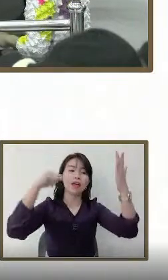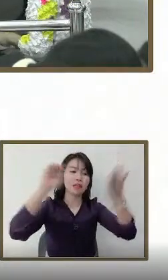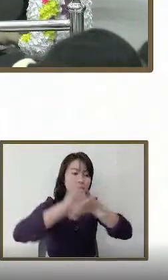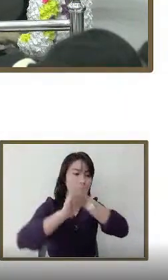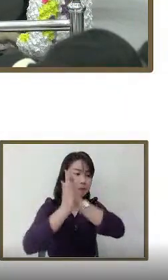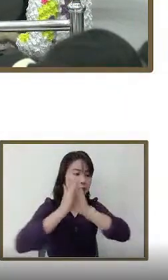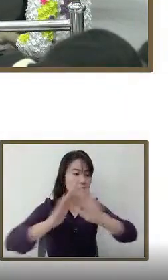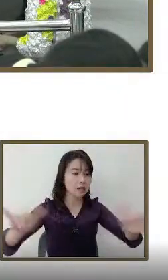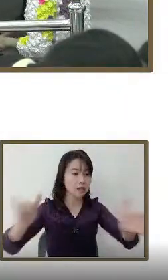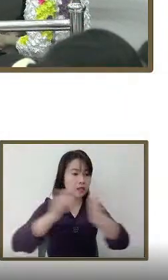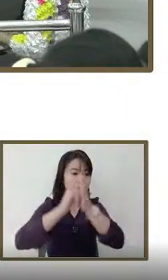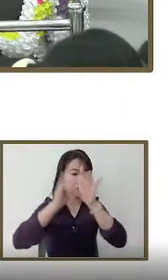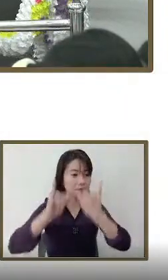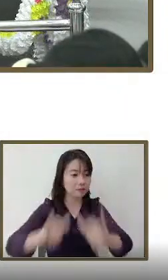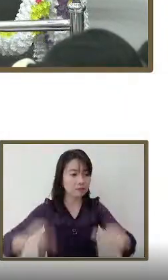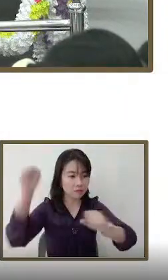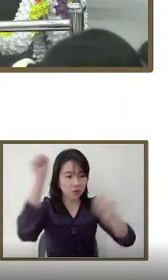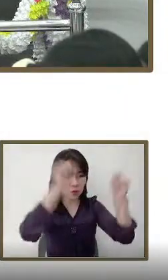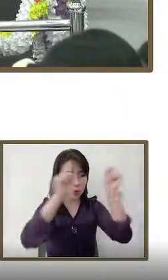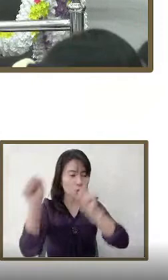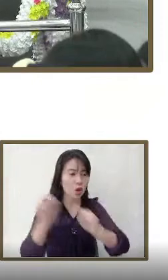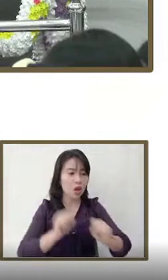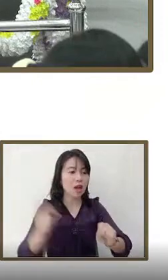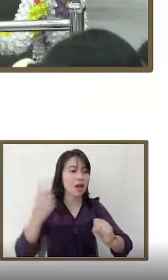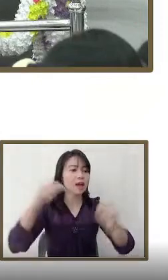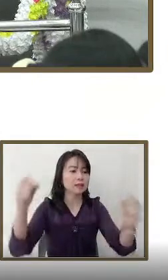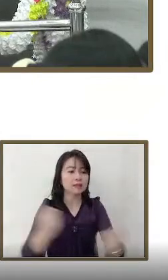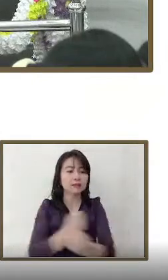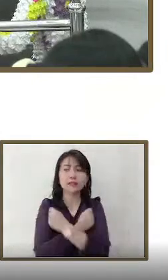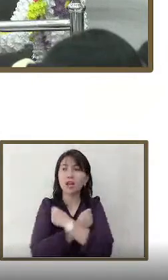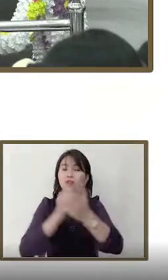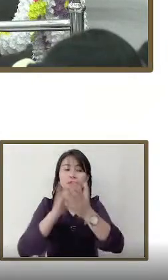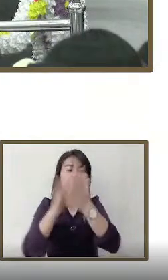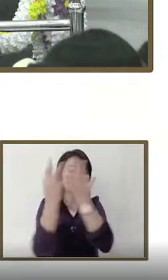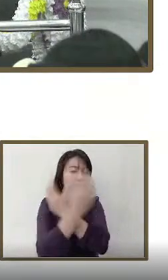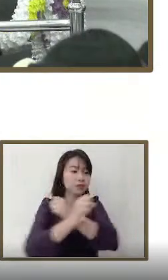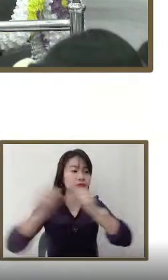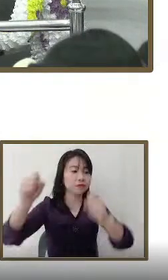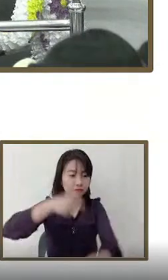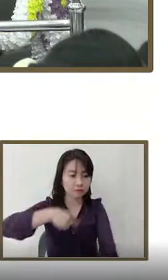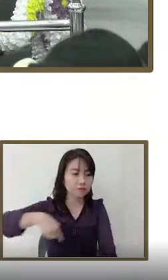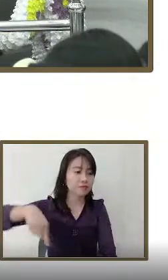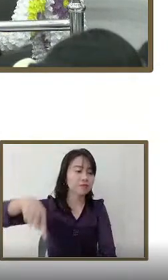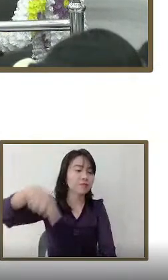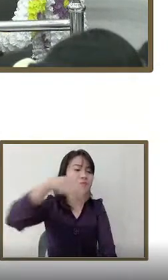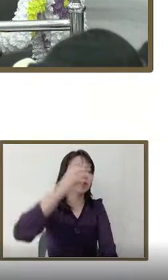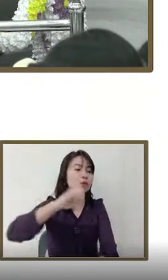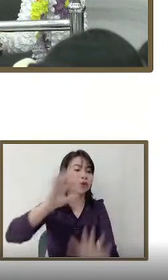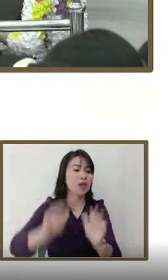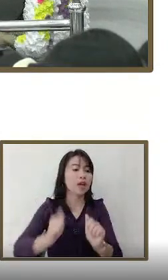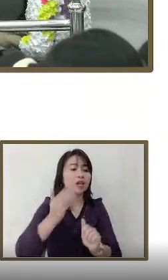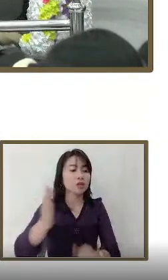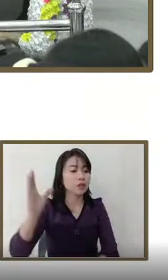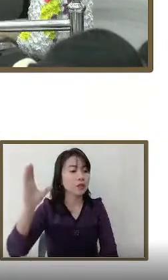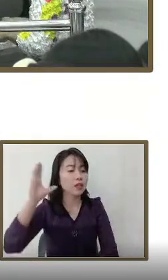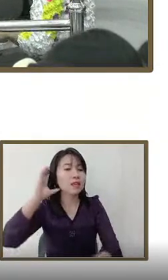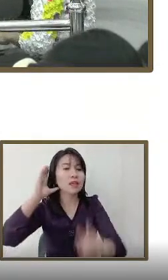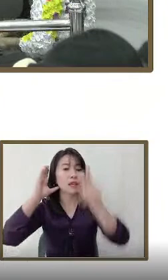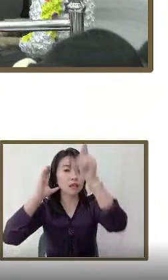heavens, the peace that stilled the tempest, the love that saves us all. Oh, can